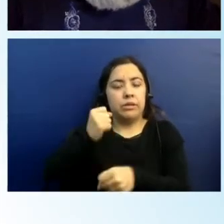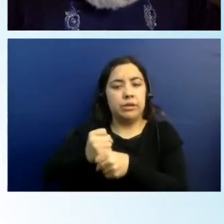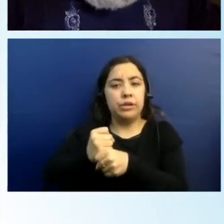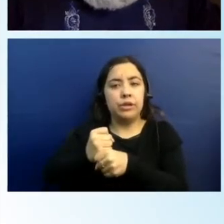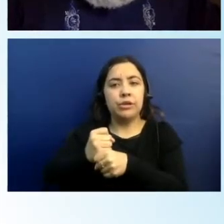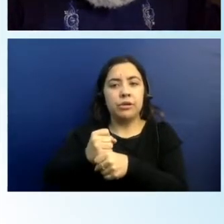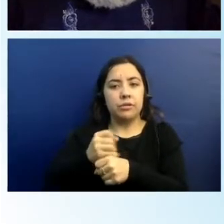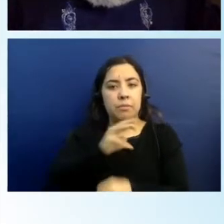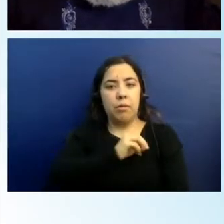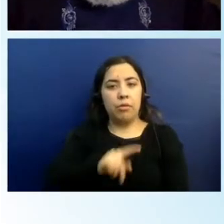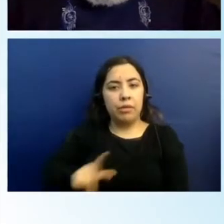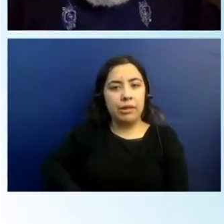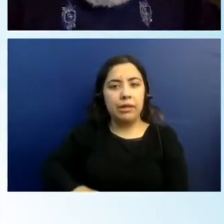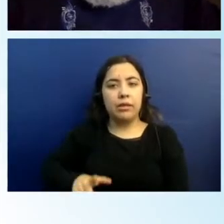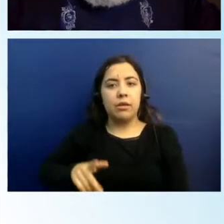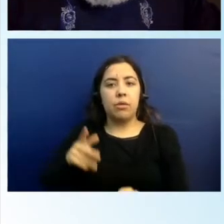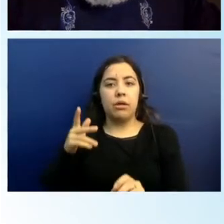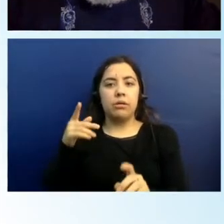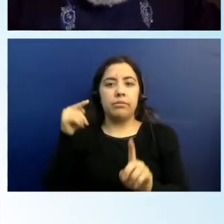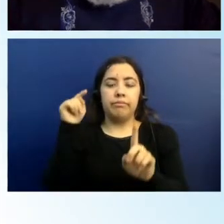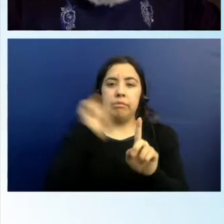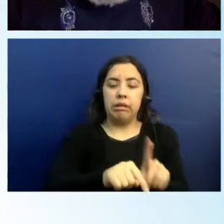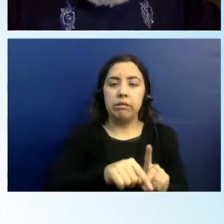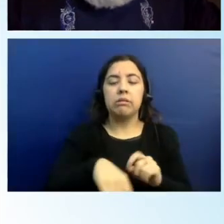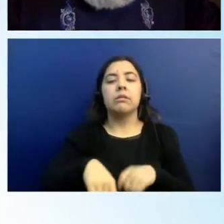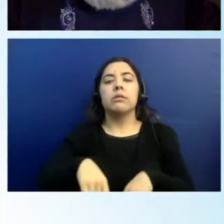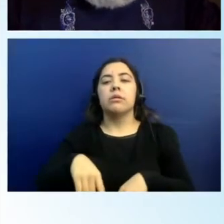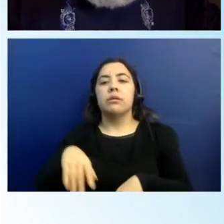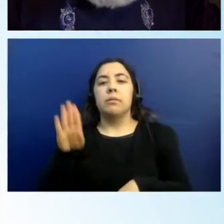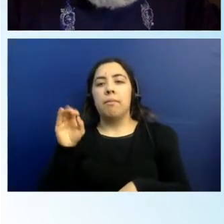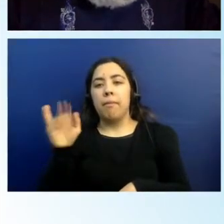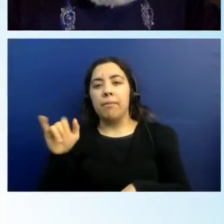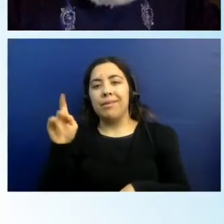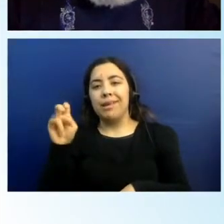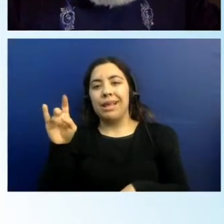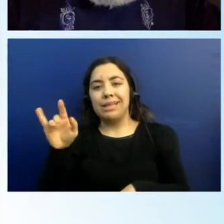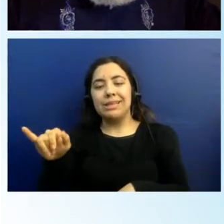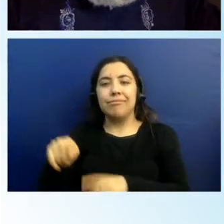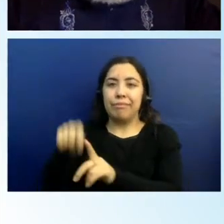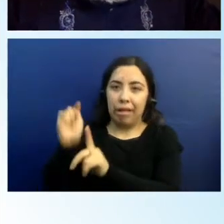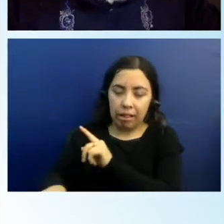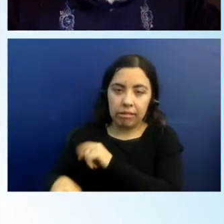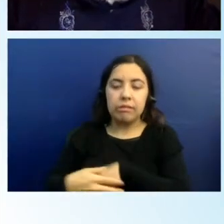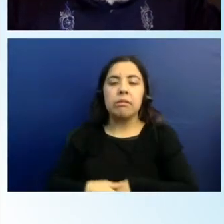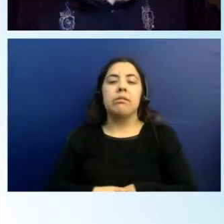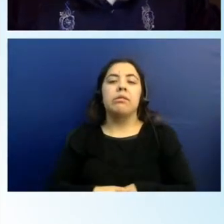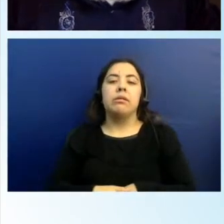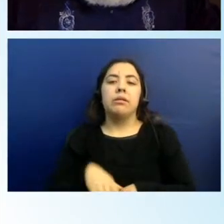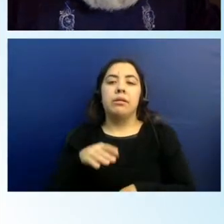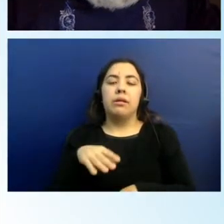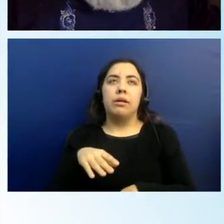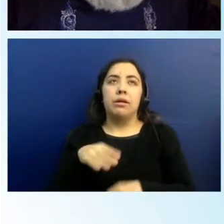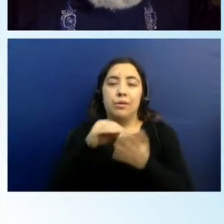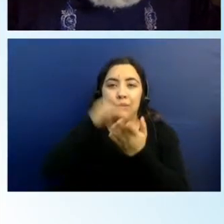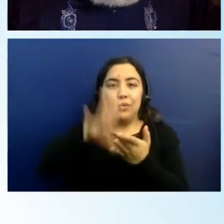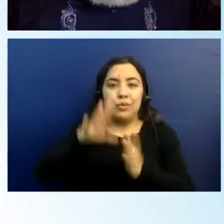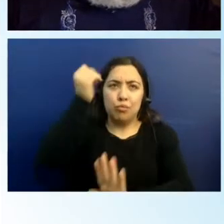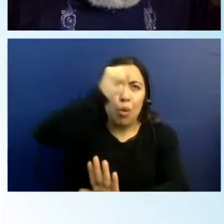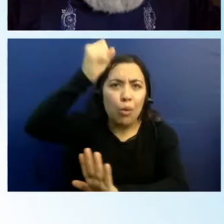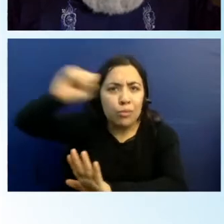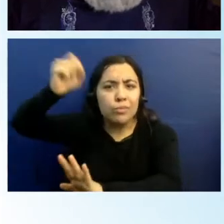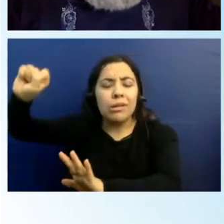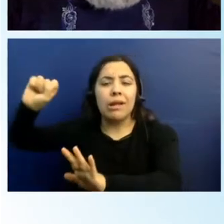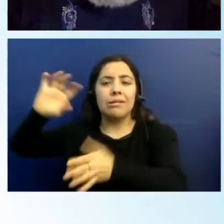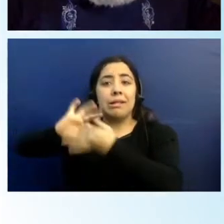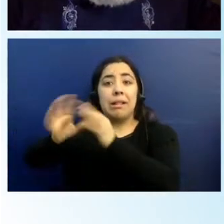assassinated, when Bobby Kennedy was assassinated, the Democratic National Convention, the student protests, the Olympics in Mexico